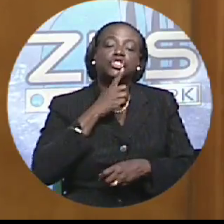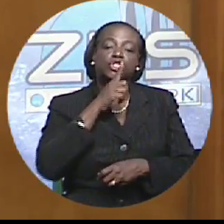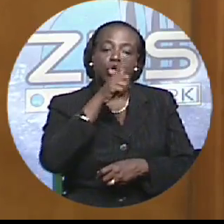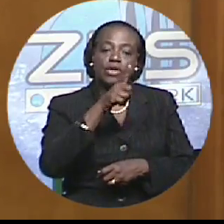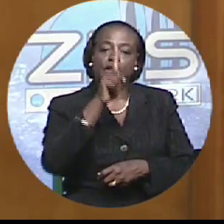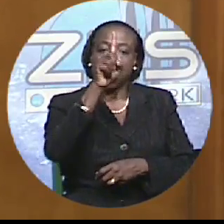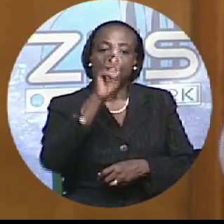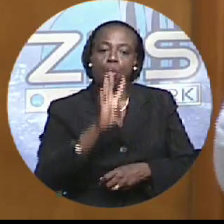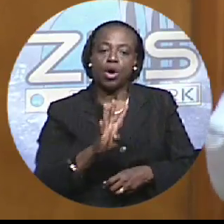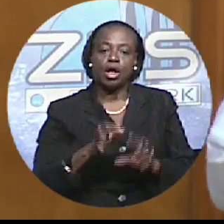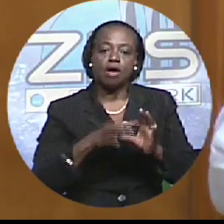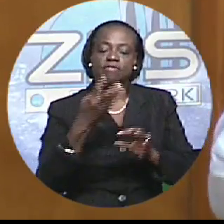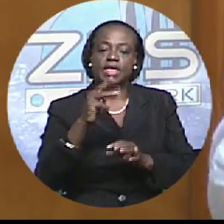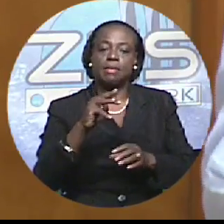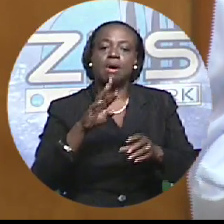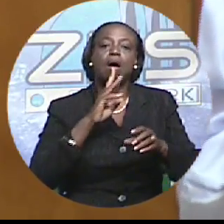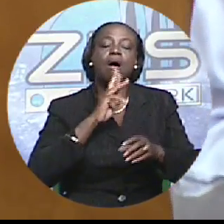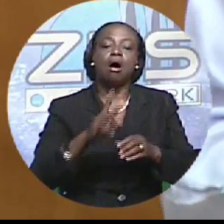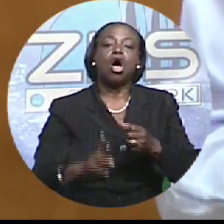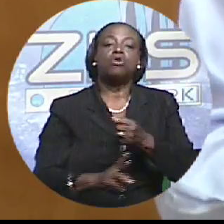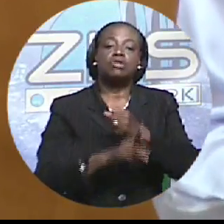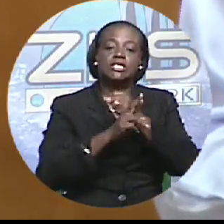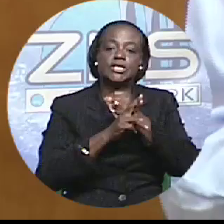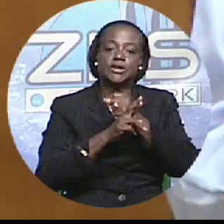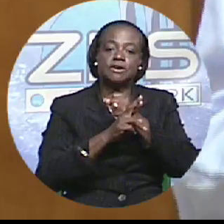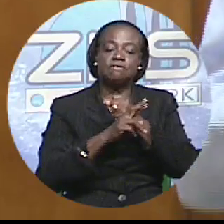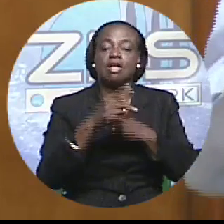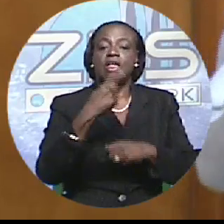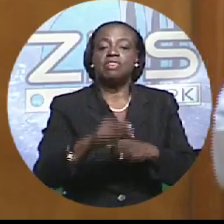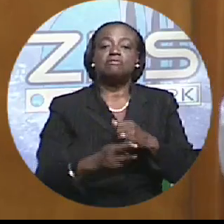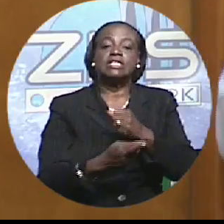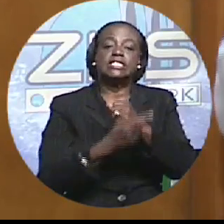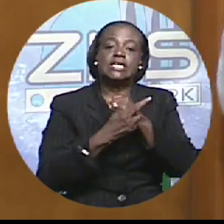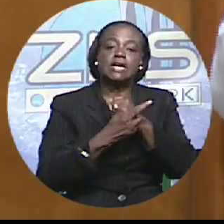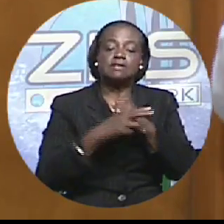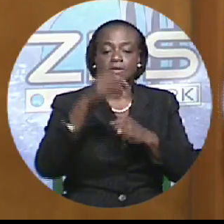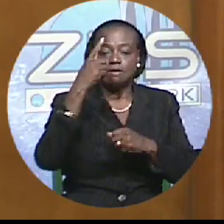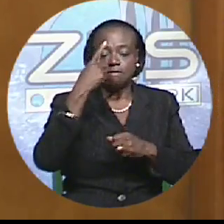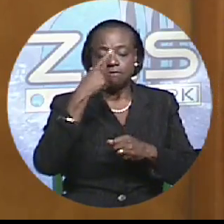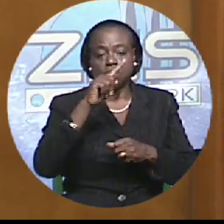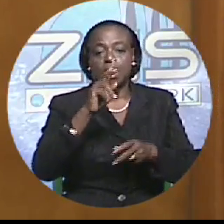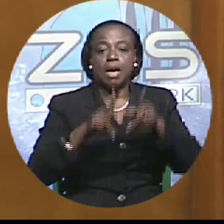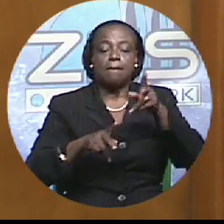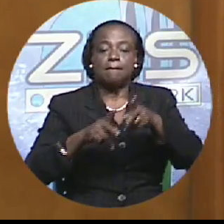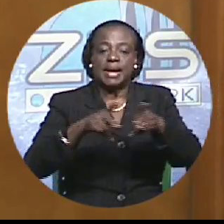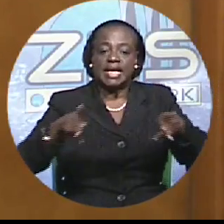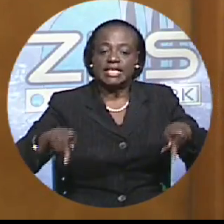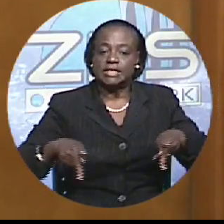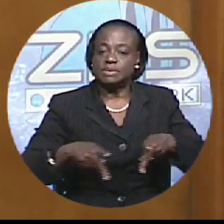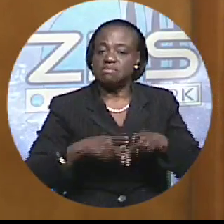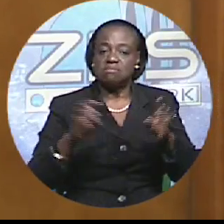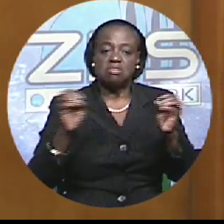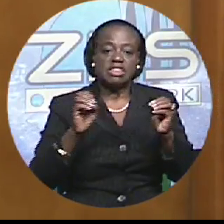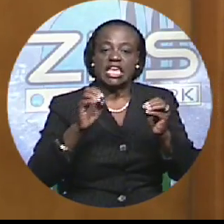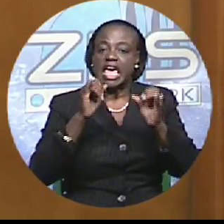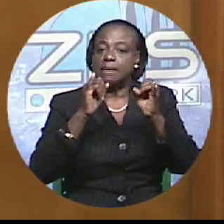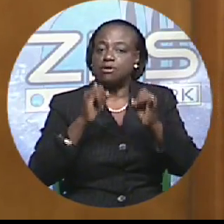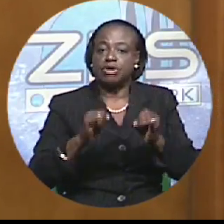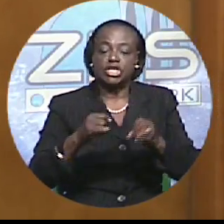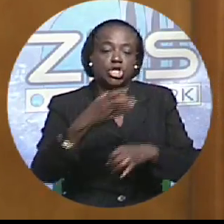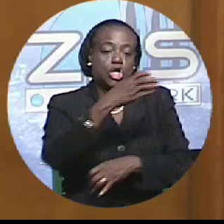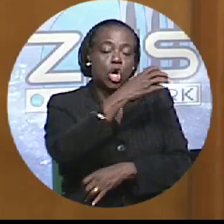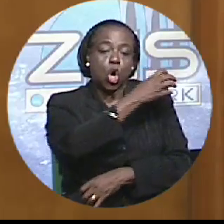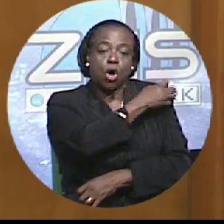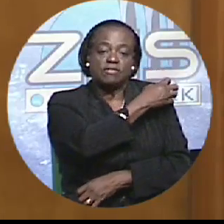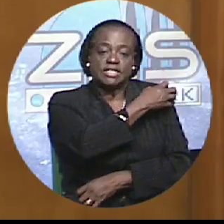reserve. Now, the reserve is actually going to be for places that don't have immigration officers at all, and